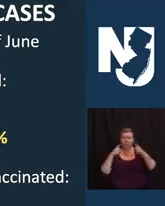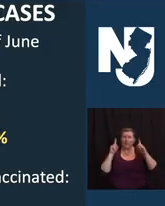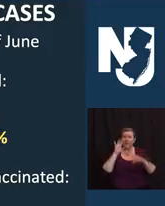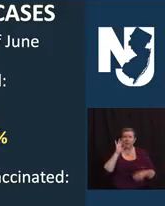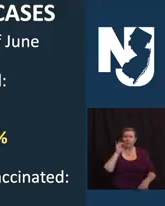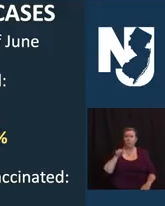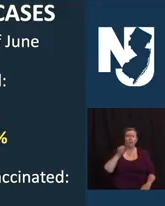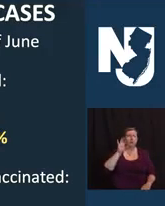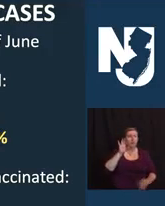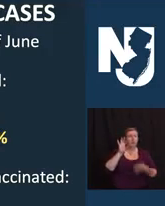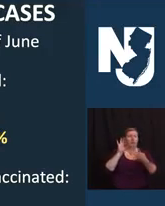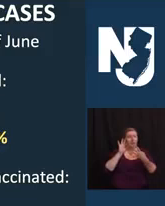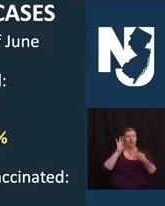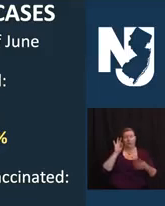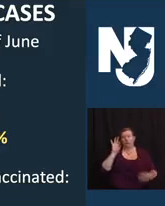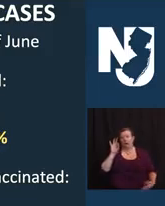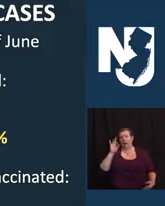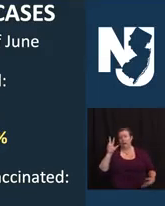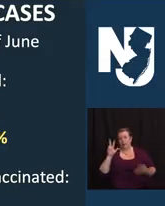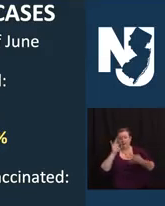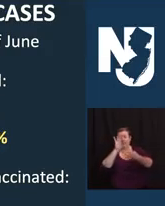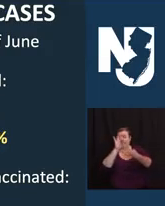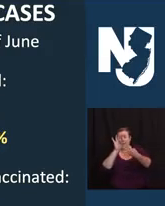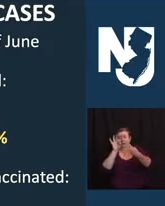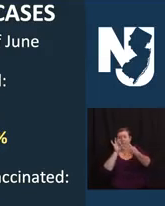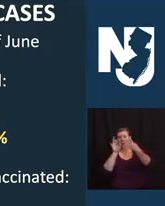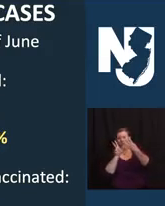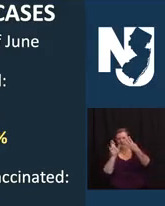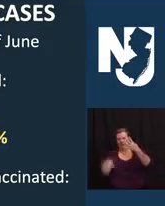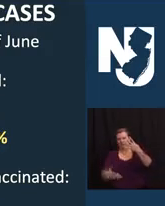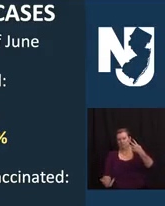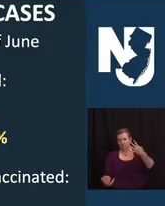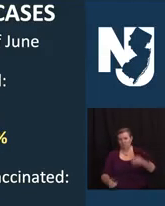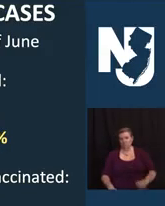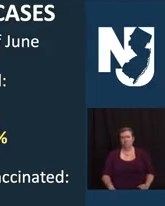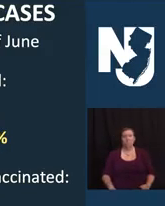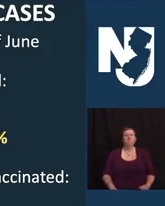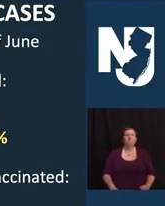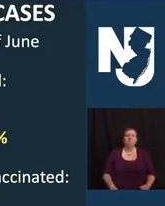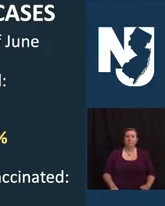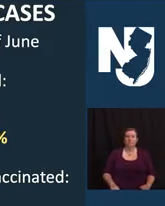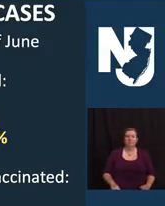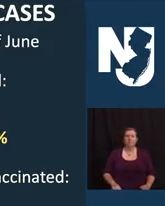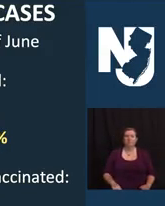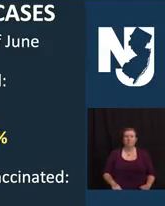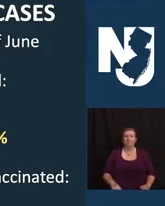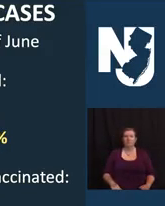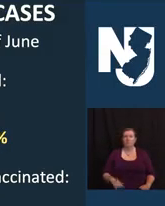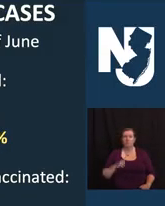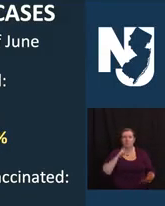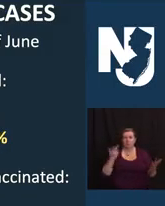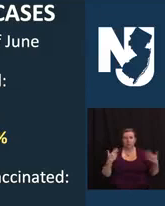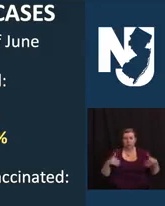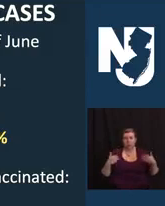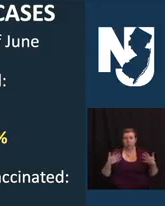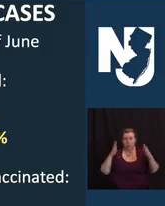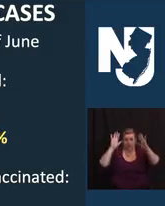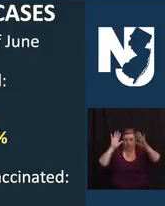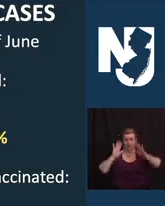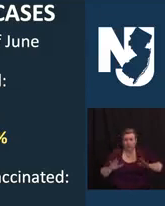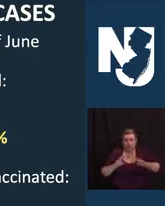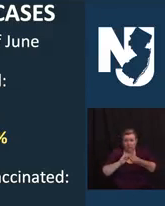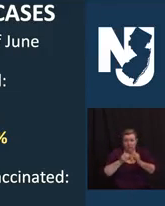99.9993% effective in preventing, thank God I might add, a loss of life. These